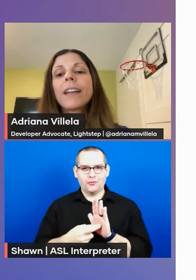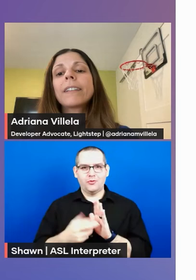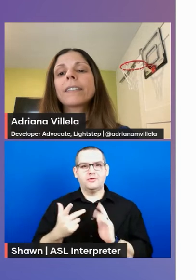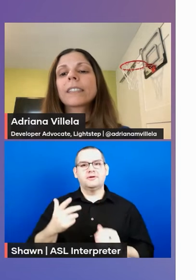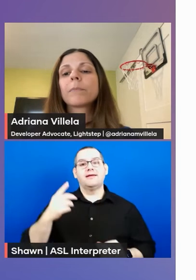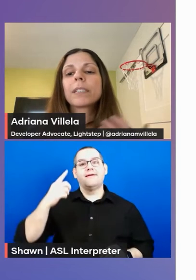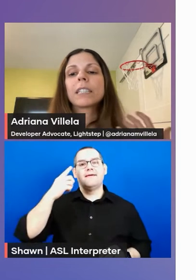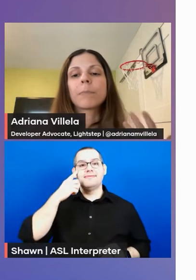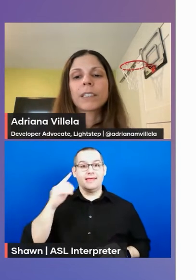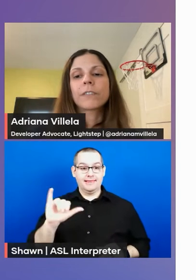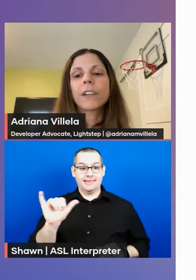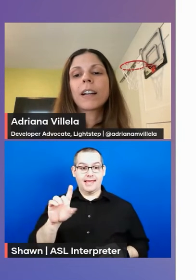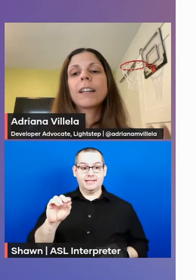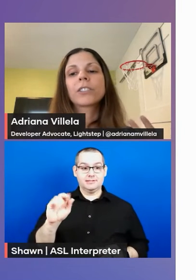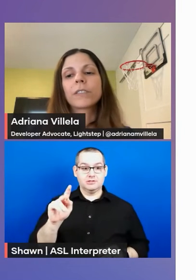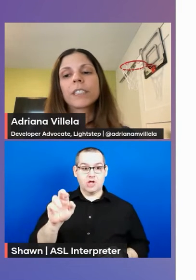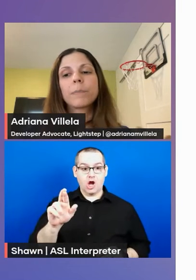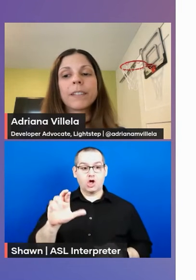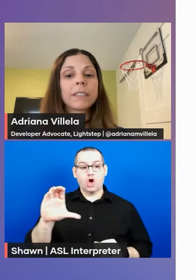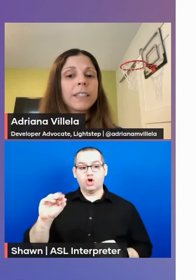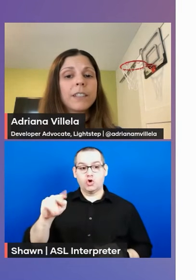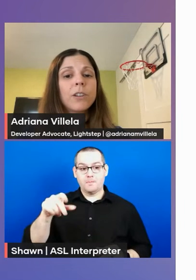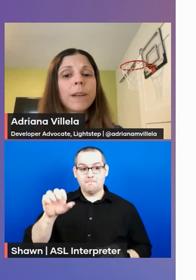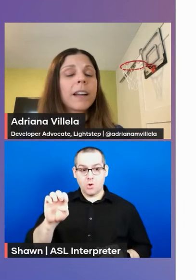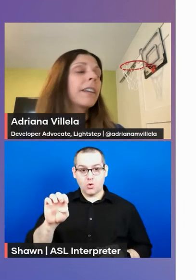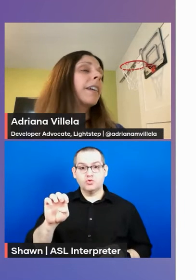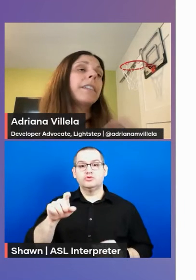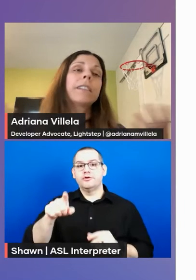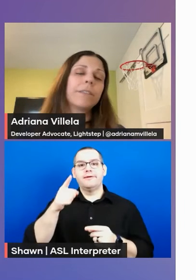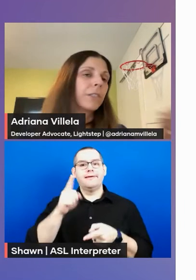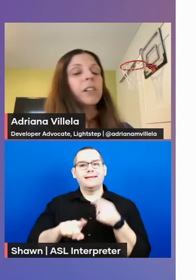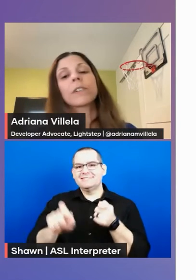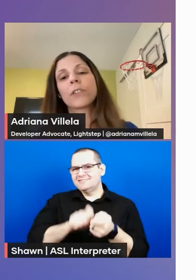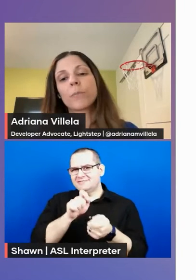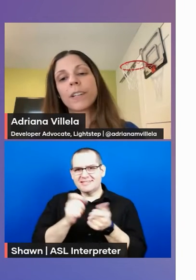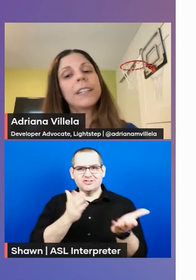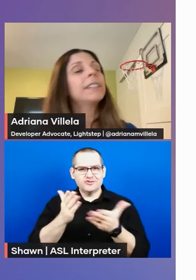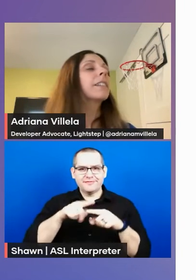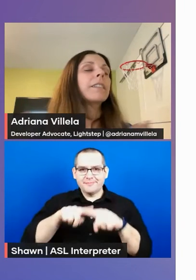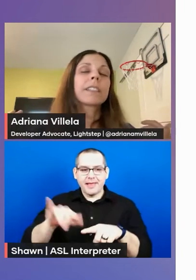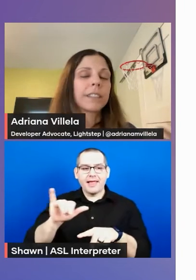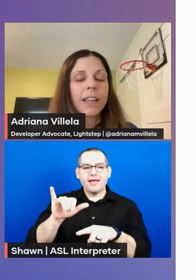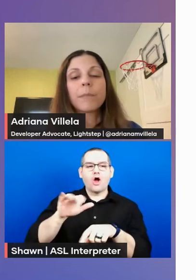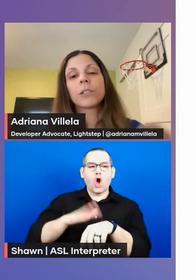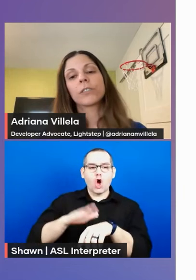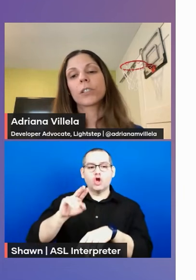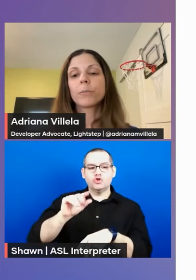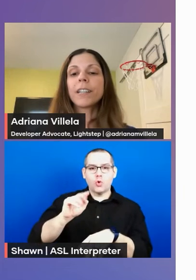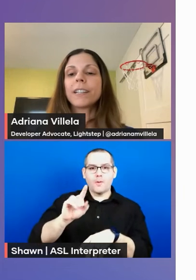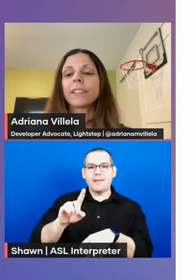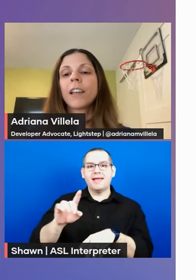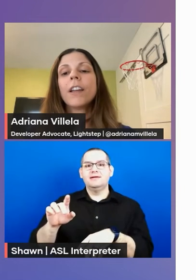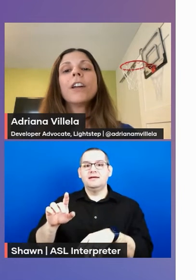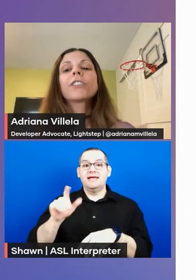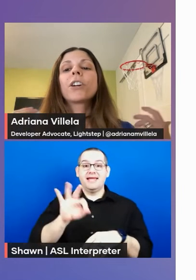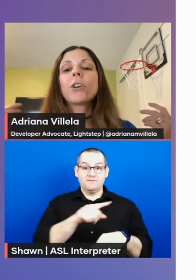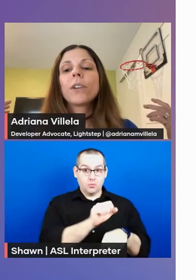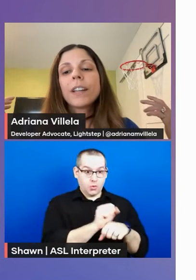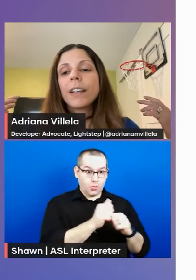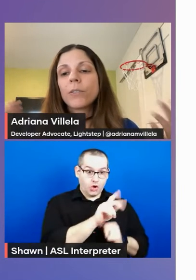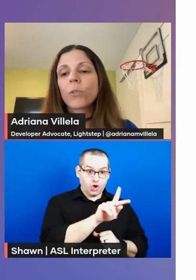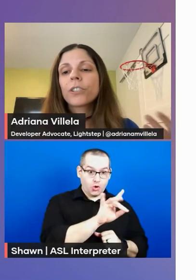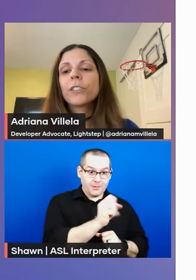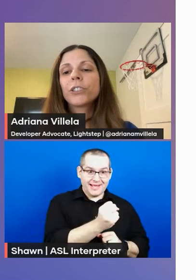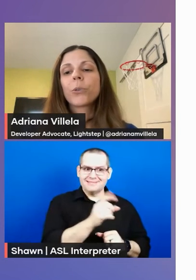Compose, you can't simply specify service dependencies in Nomad. And if you work with Kubernetes, the same goes for Kubernetes.